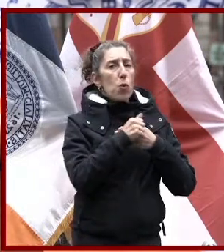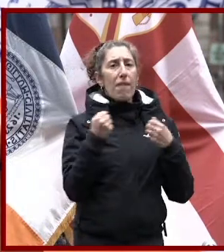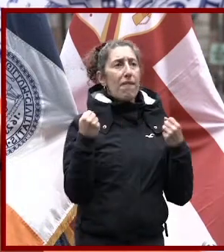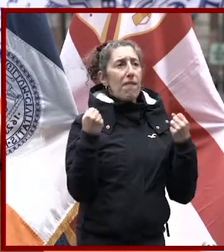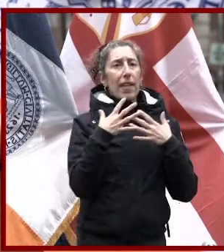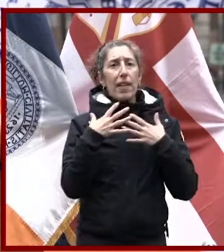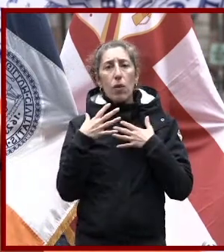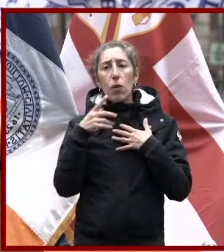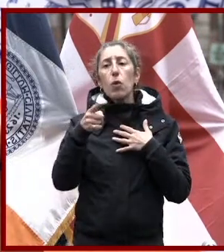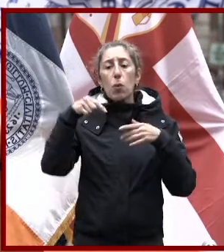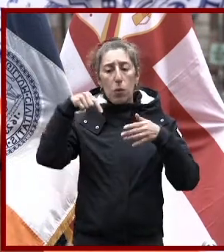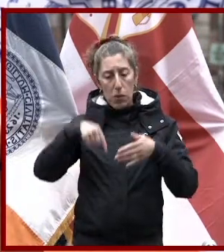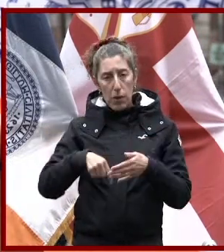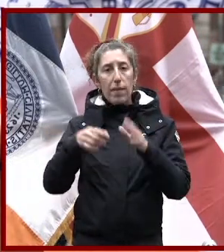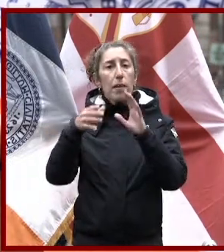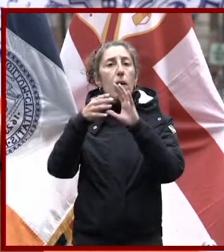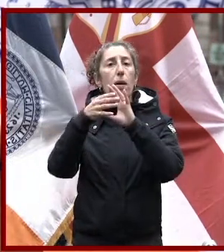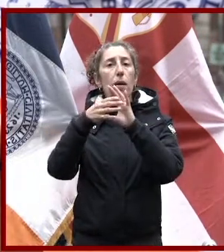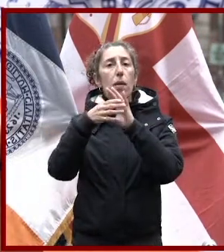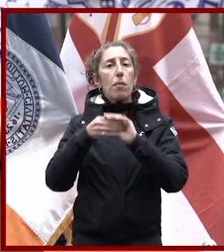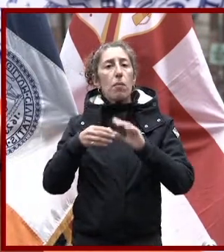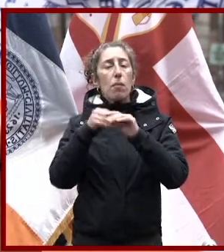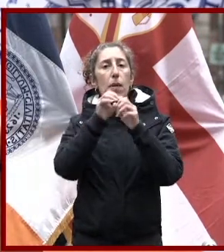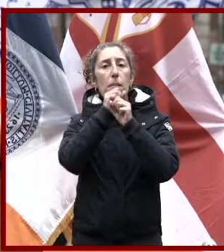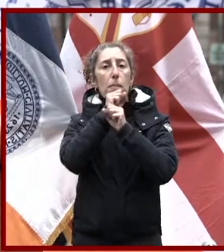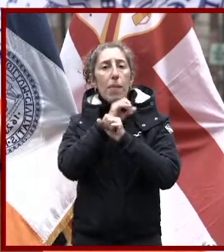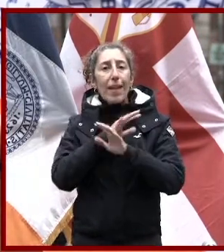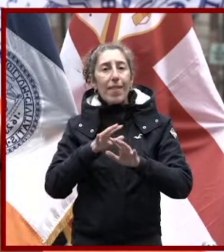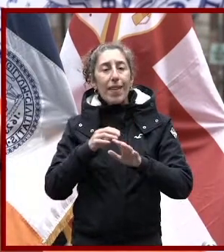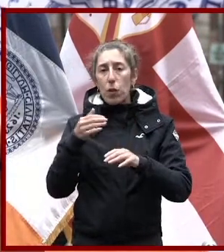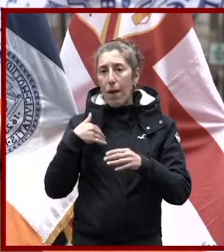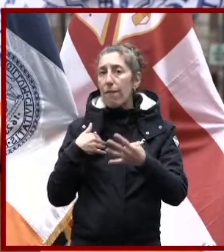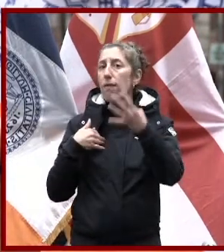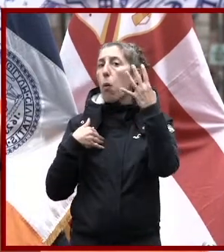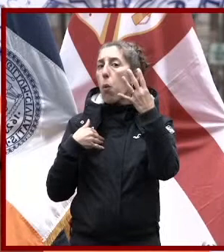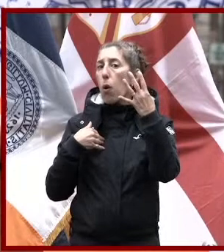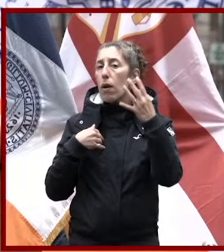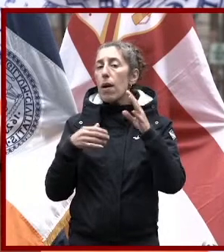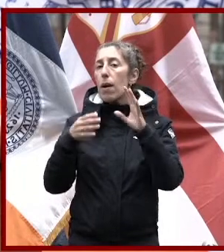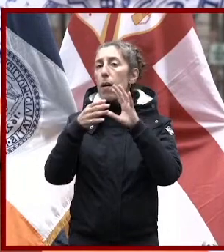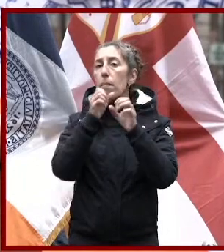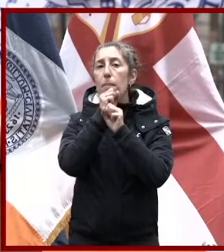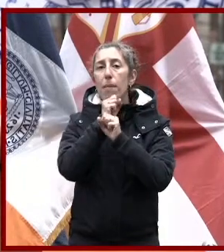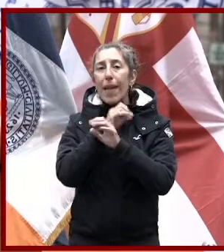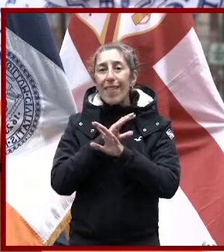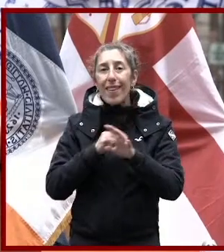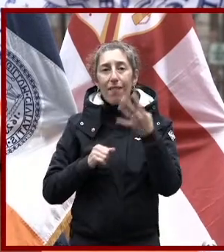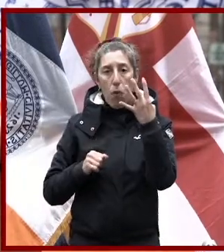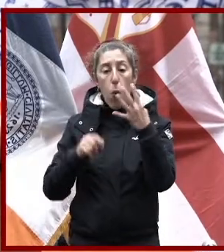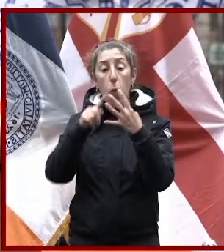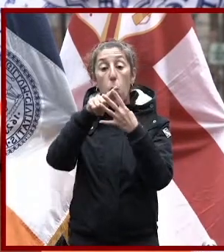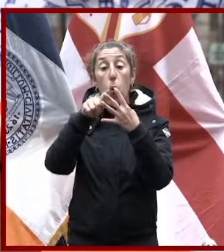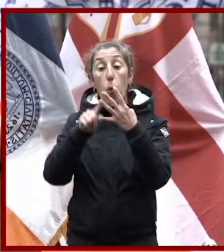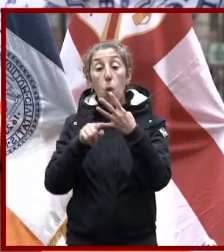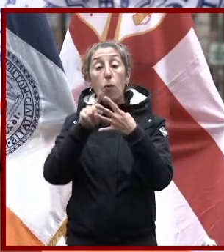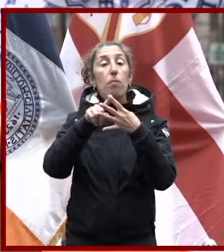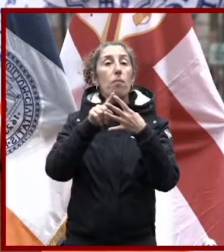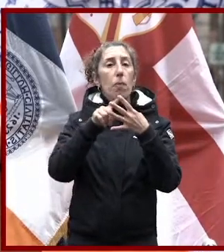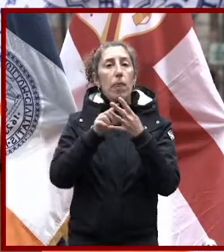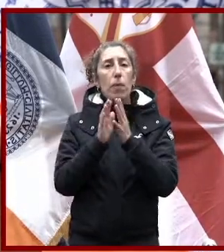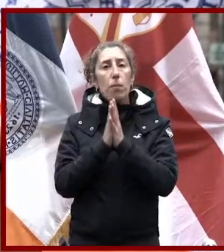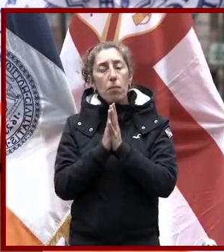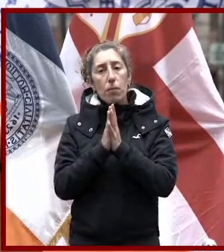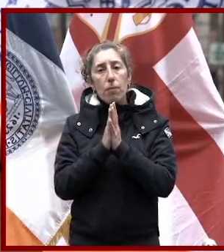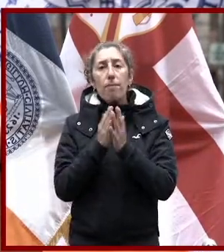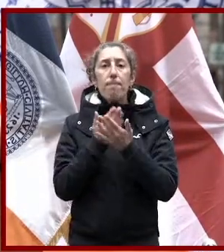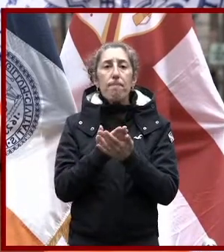In a place of danger, there are four blessings you are supposed to say. First, you need to pray that you will enter in peace and leave